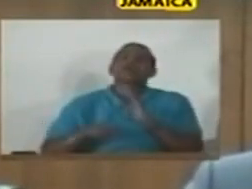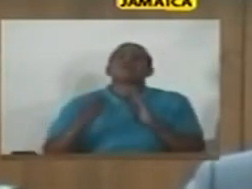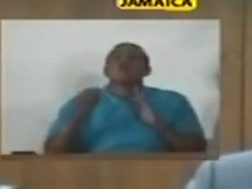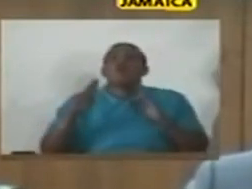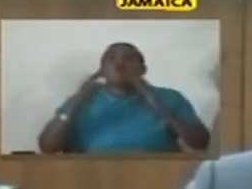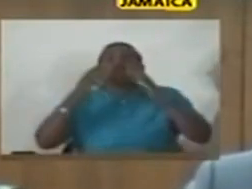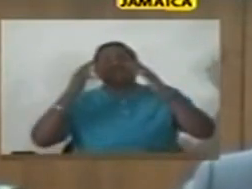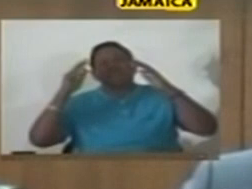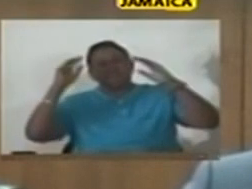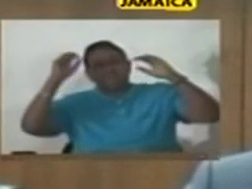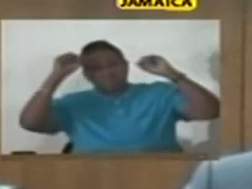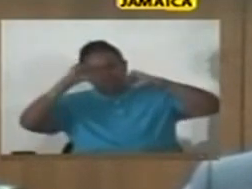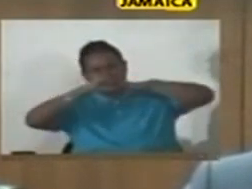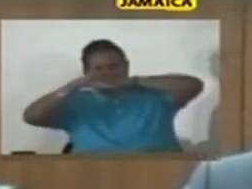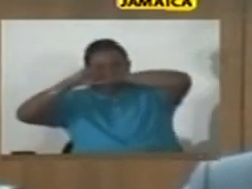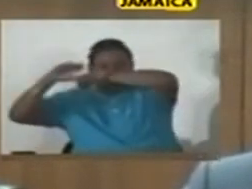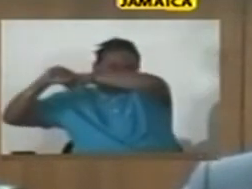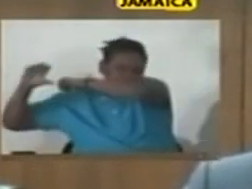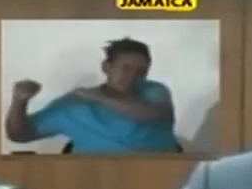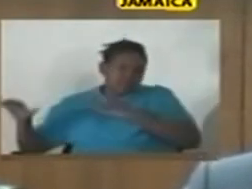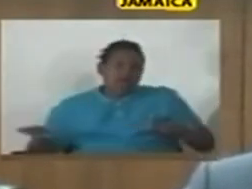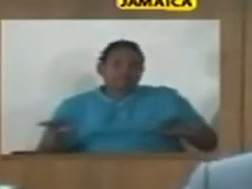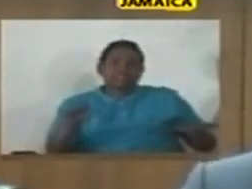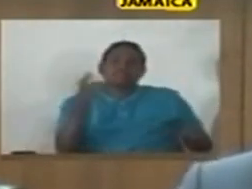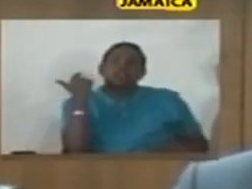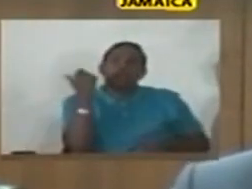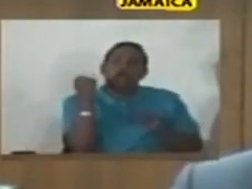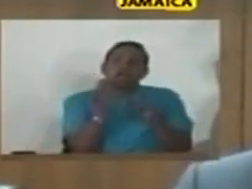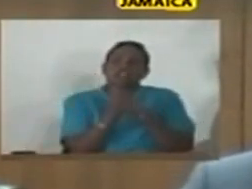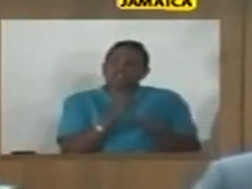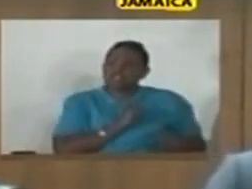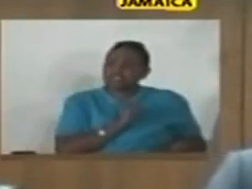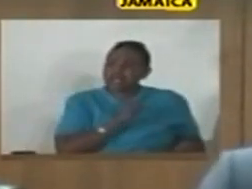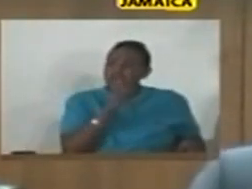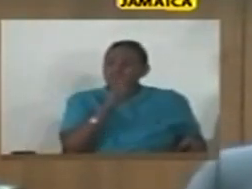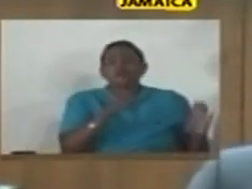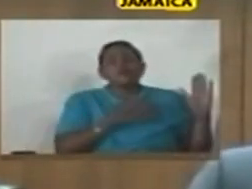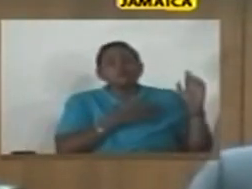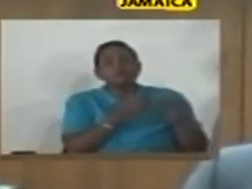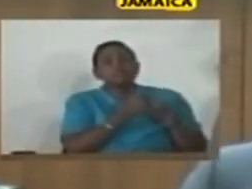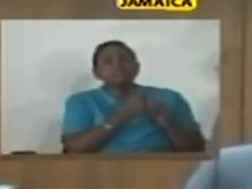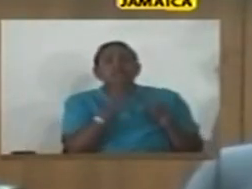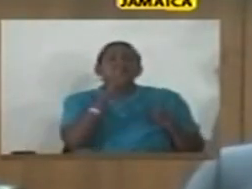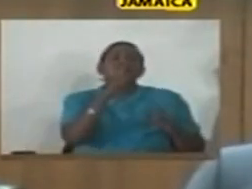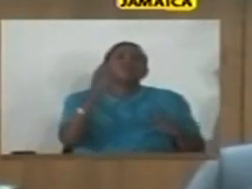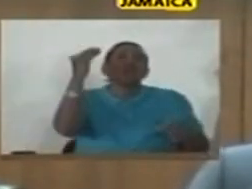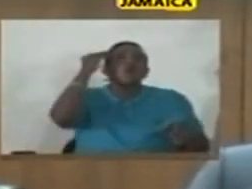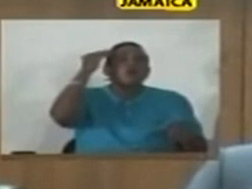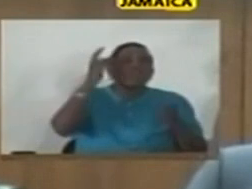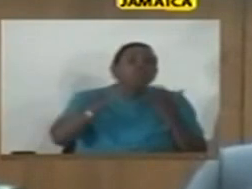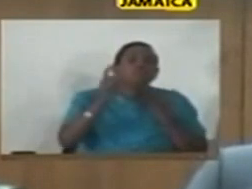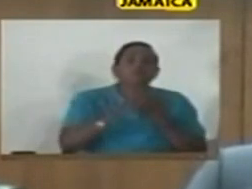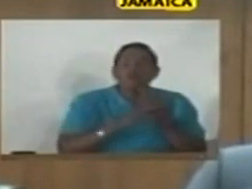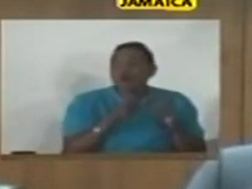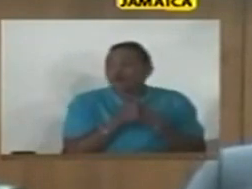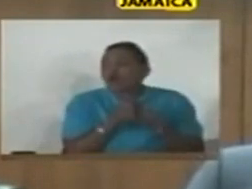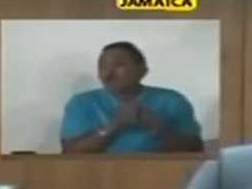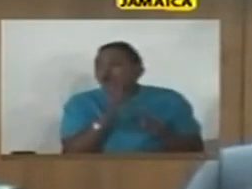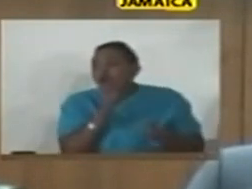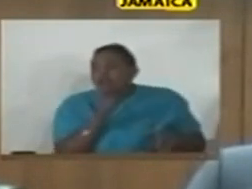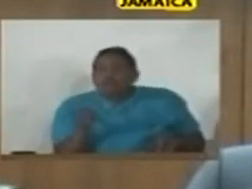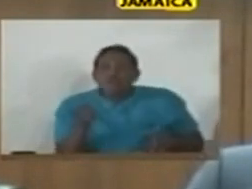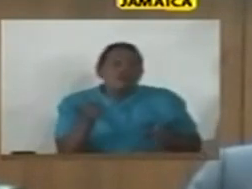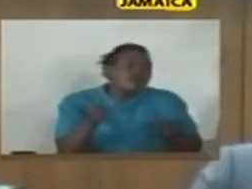public education activities. Last year, I committed to intensifying our national awareness programs and going to the nooks and crannies